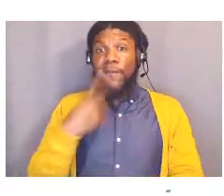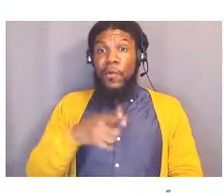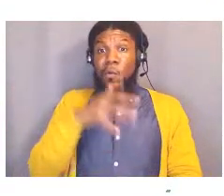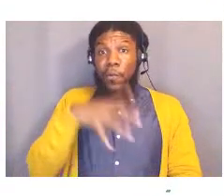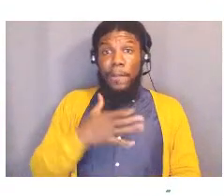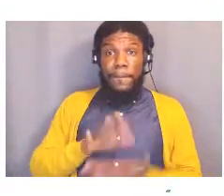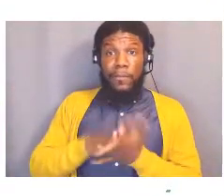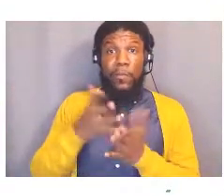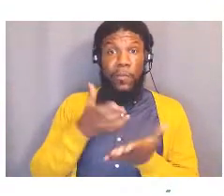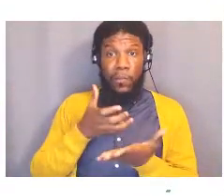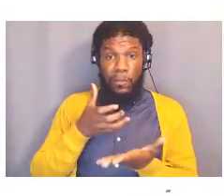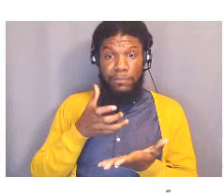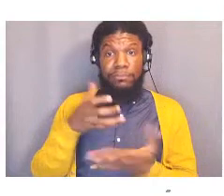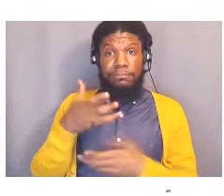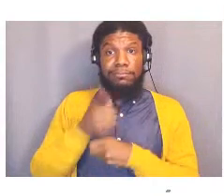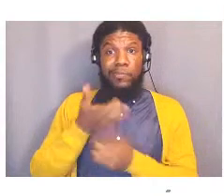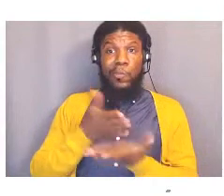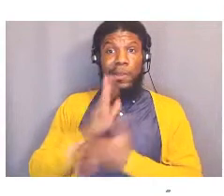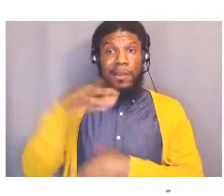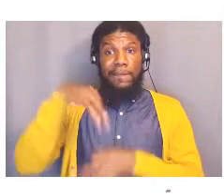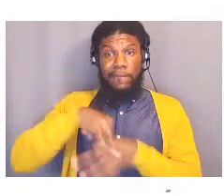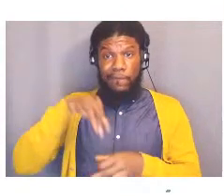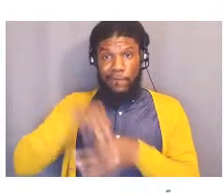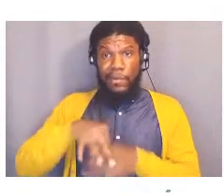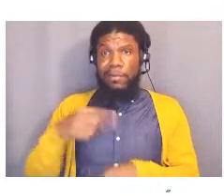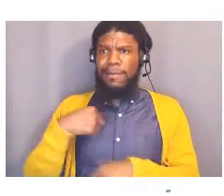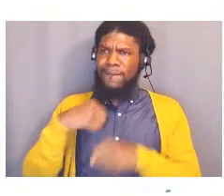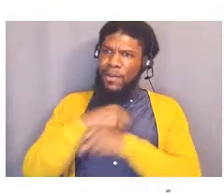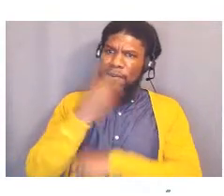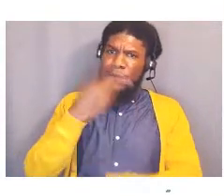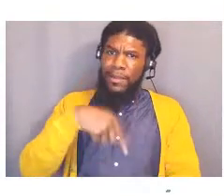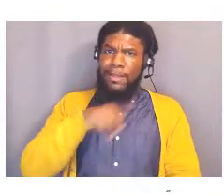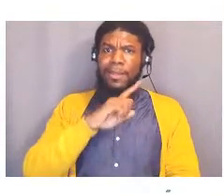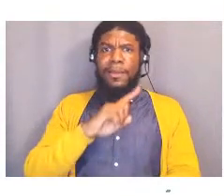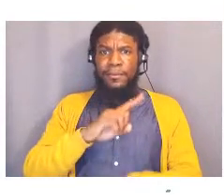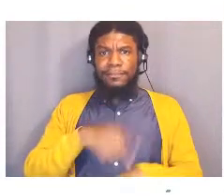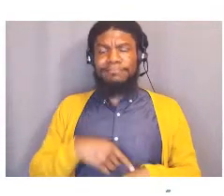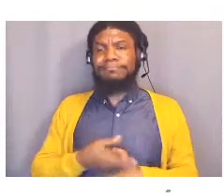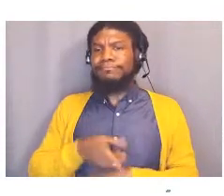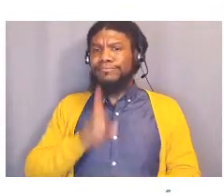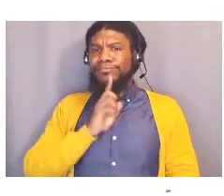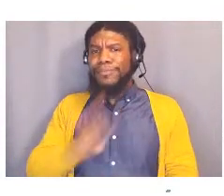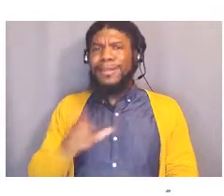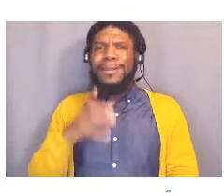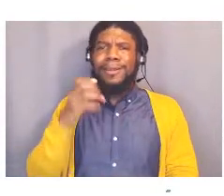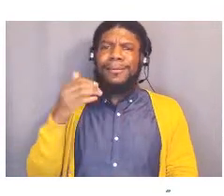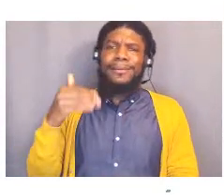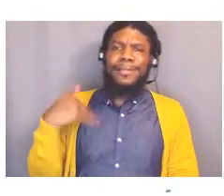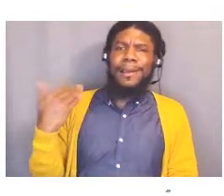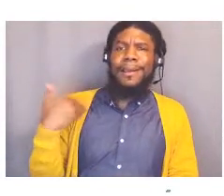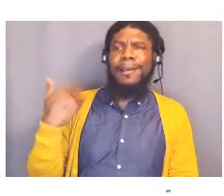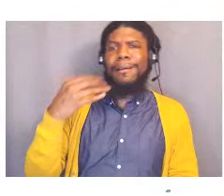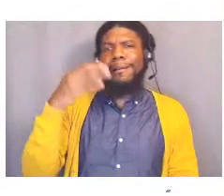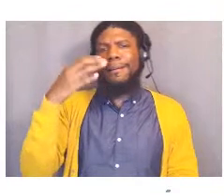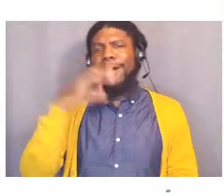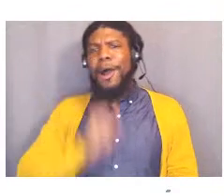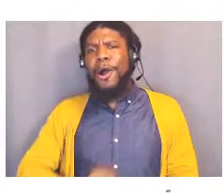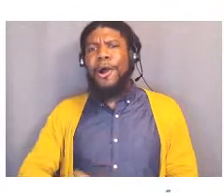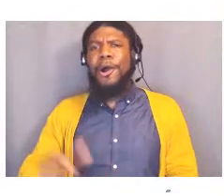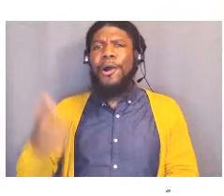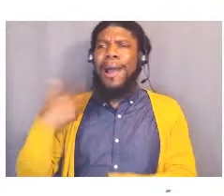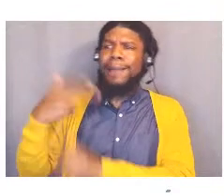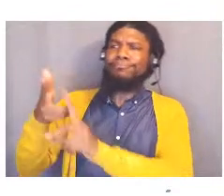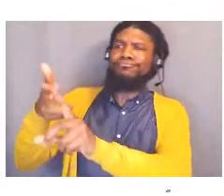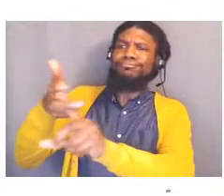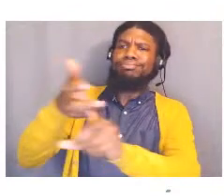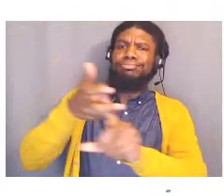I used to bring people into my house in Auburn, New York, old people, young people, and I took care of them. Members